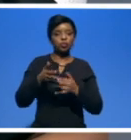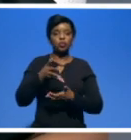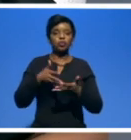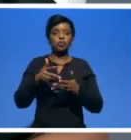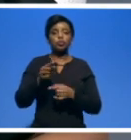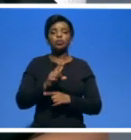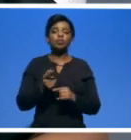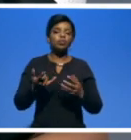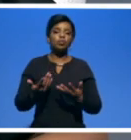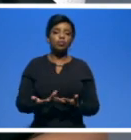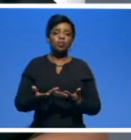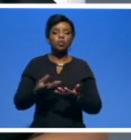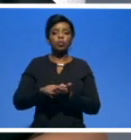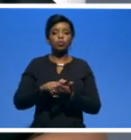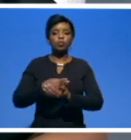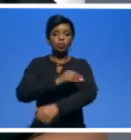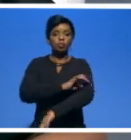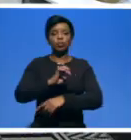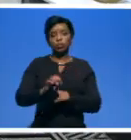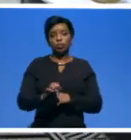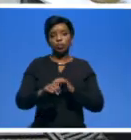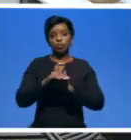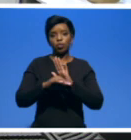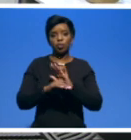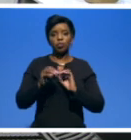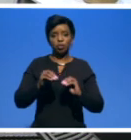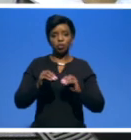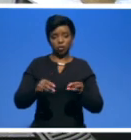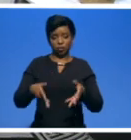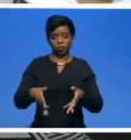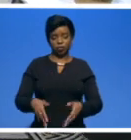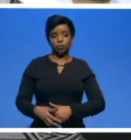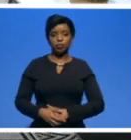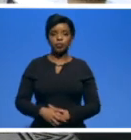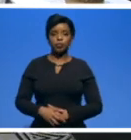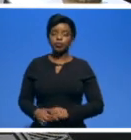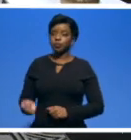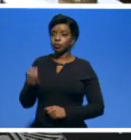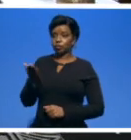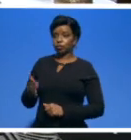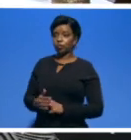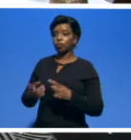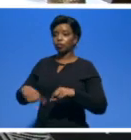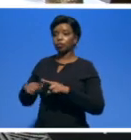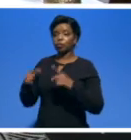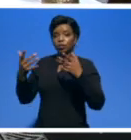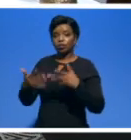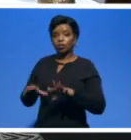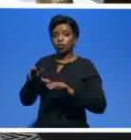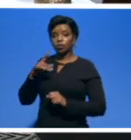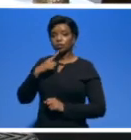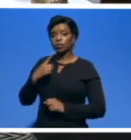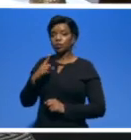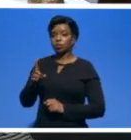empowerment programs that exist in the land. Kom Mutupi, we mentioned the factors that lead to